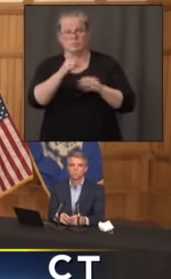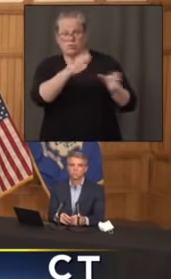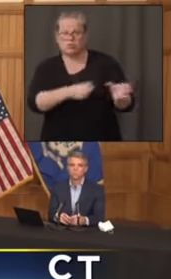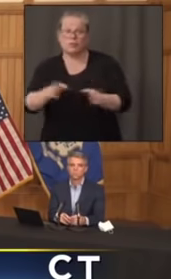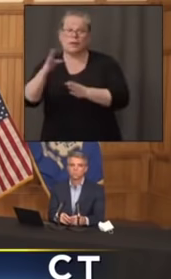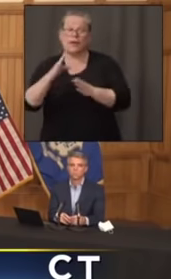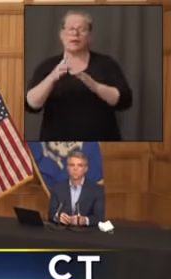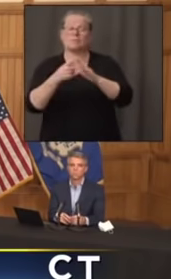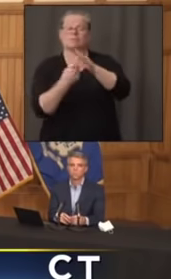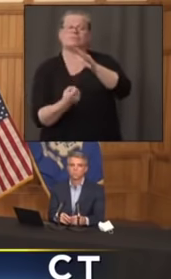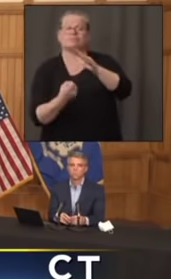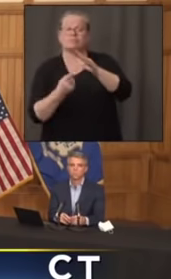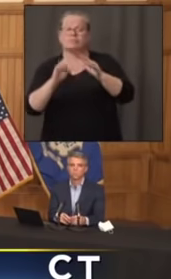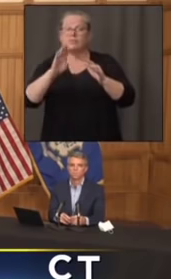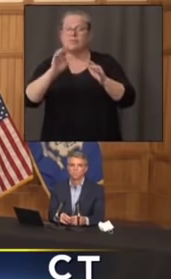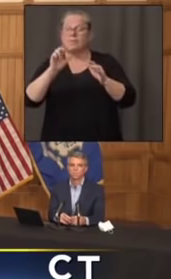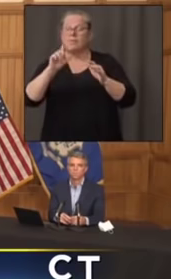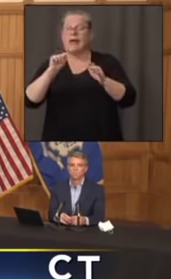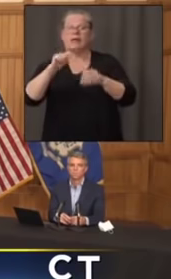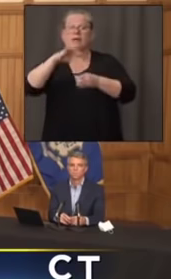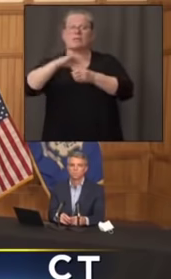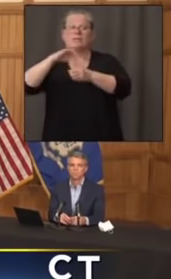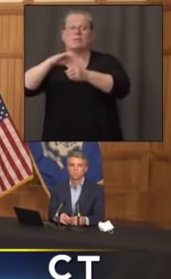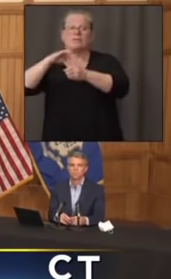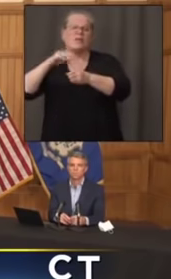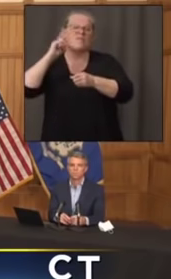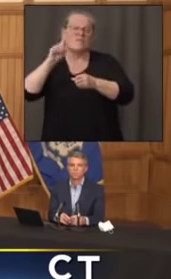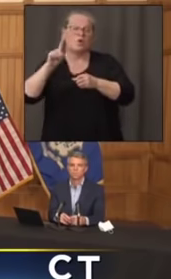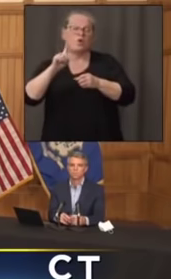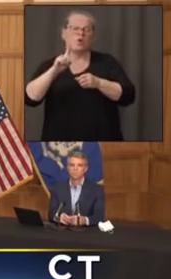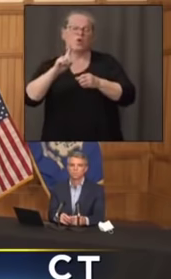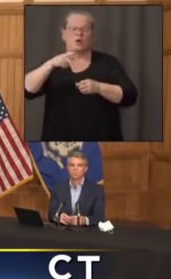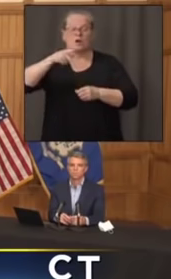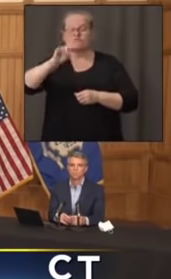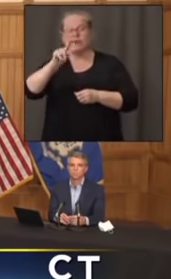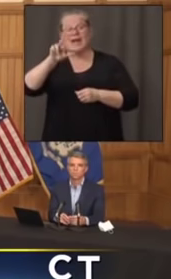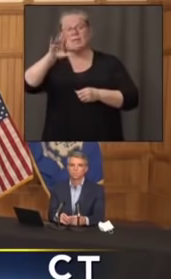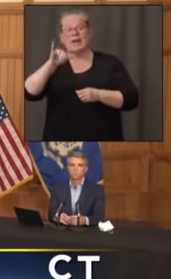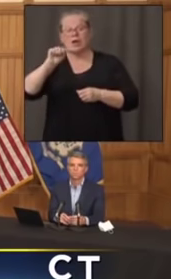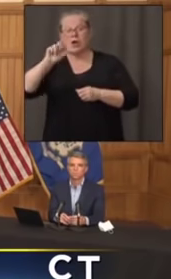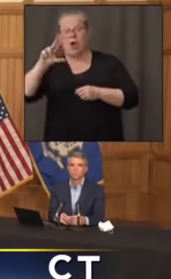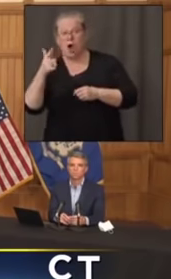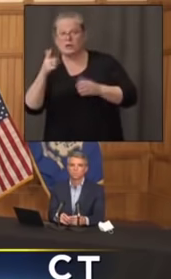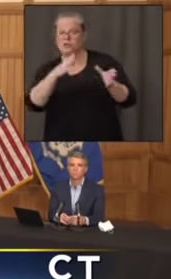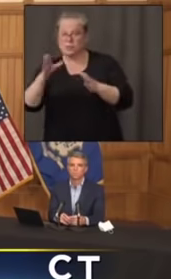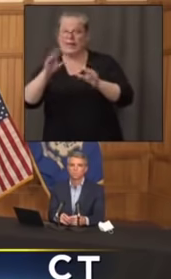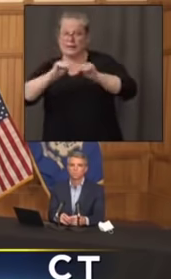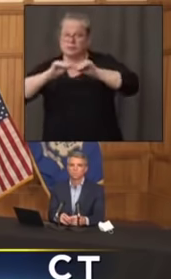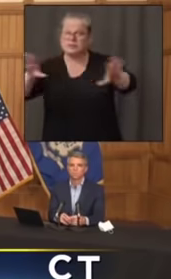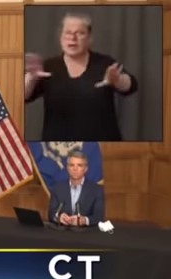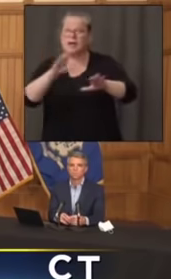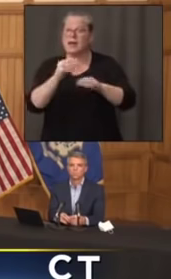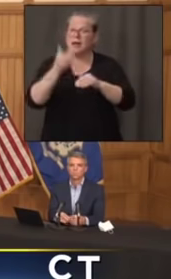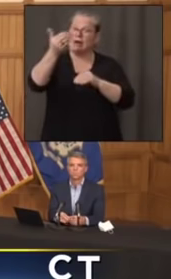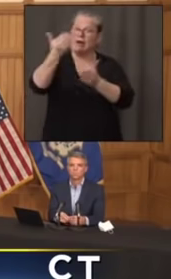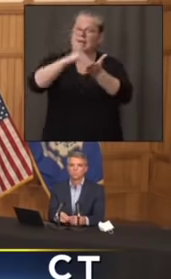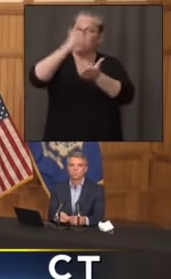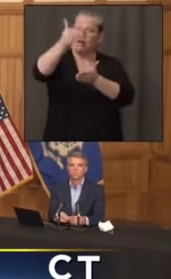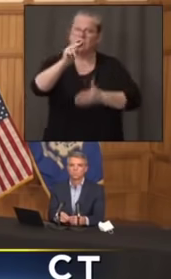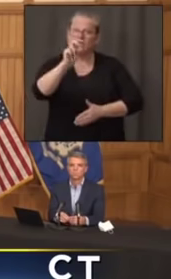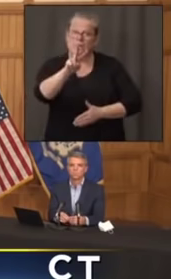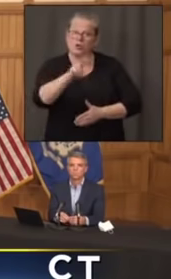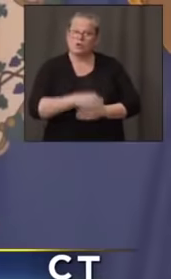ballot applications for the primary? And should she repeat that again in November? I think so. If